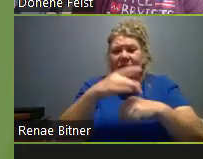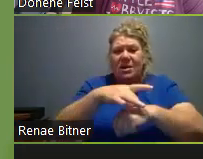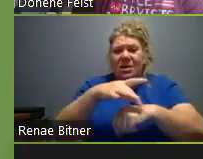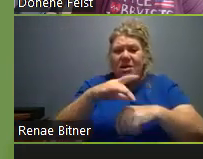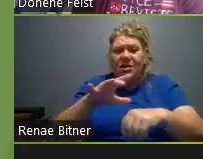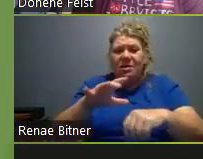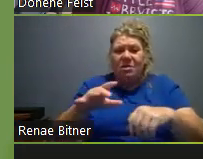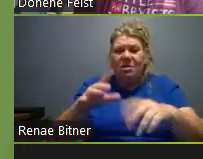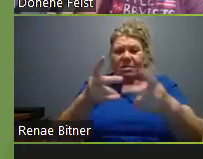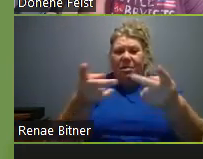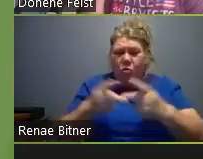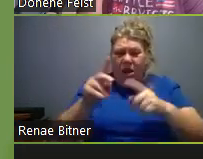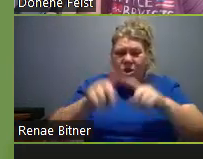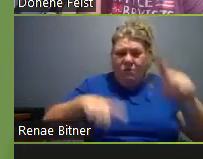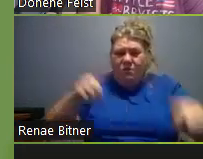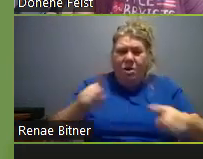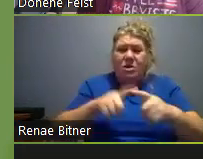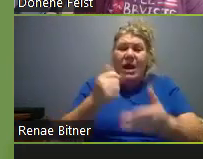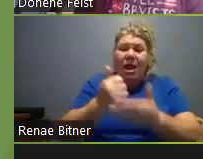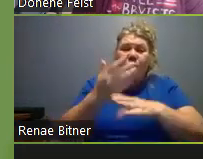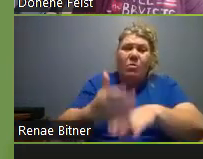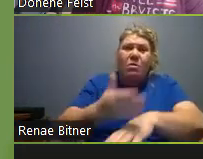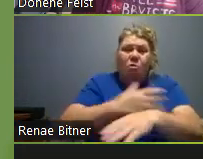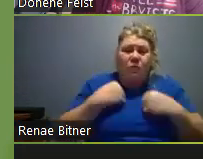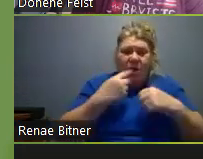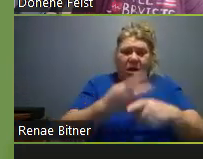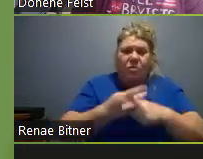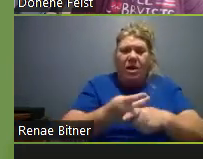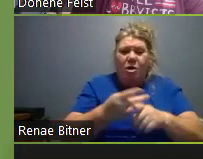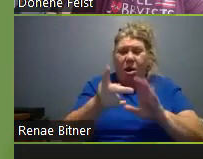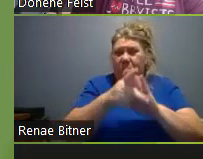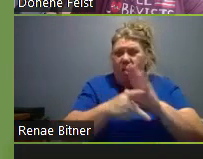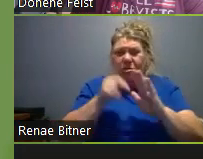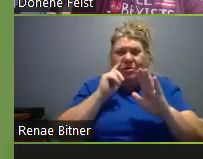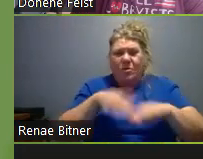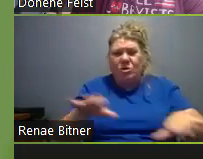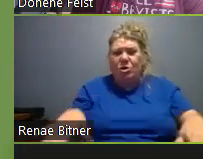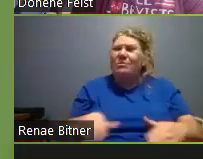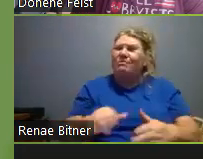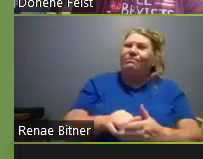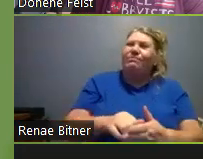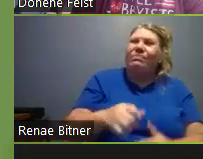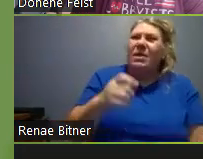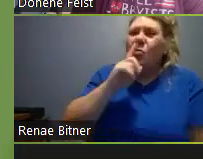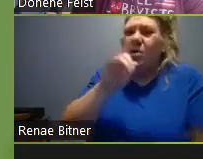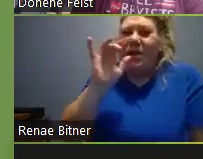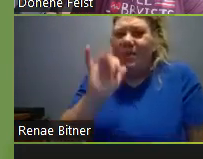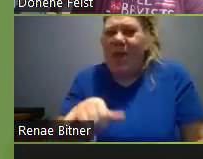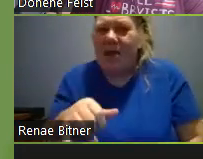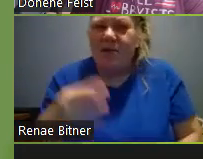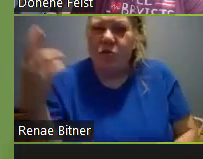to improve healthcare services and policies for children. And I guess that's what intrigued me the most about Family Voices. With